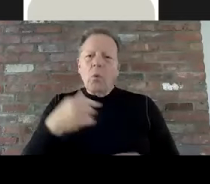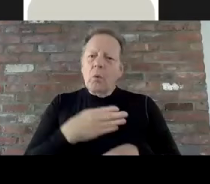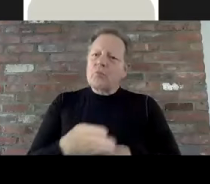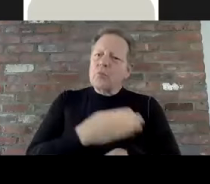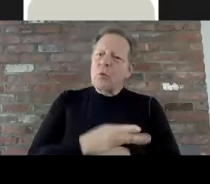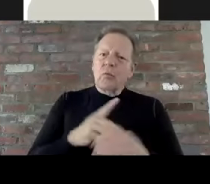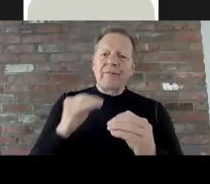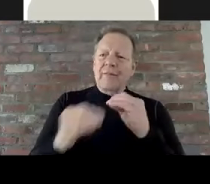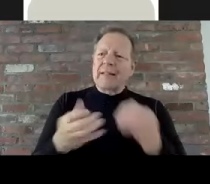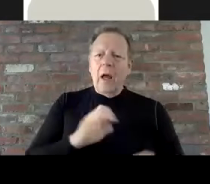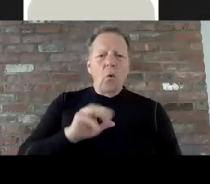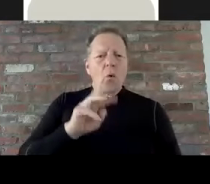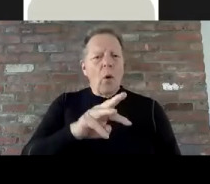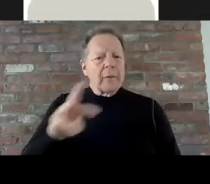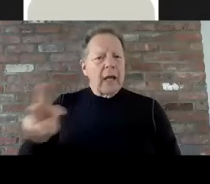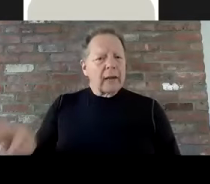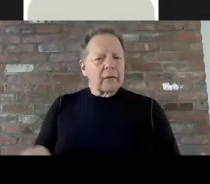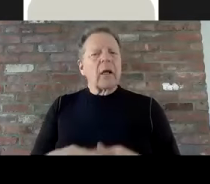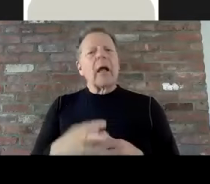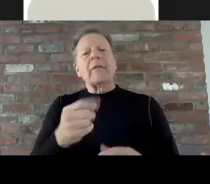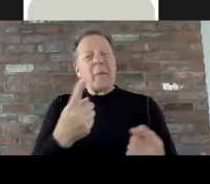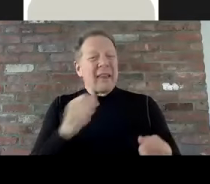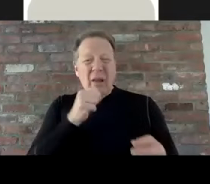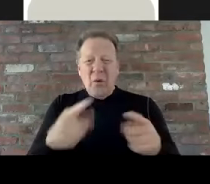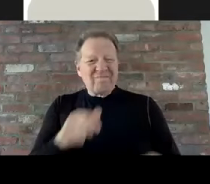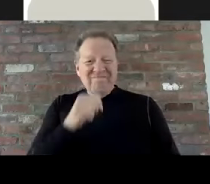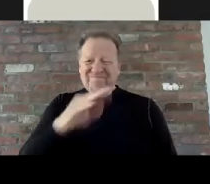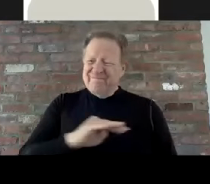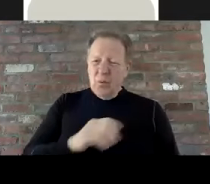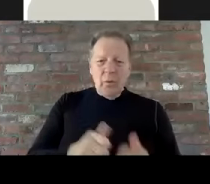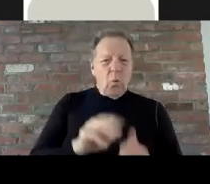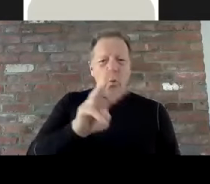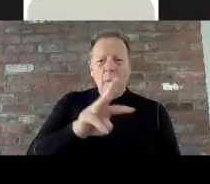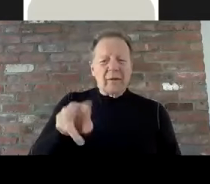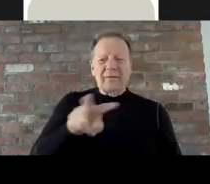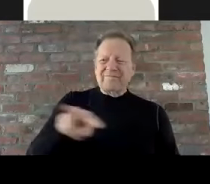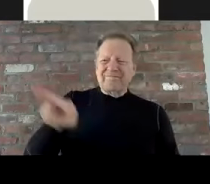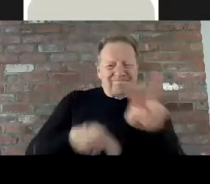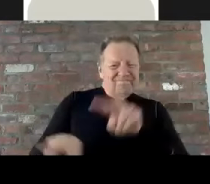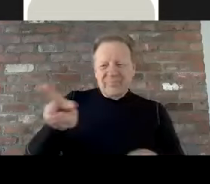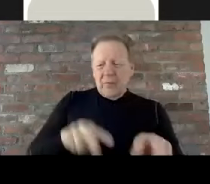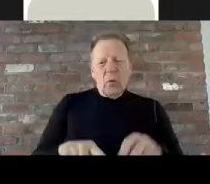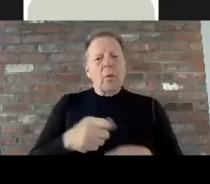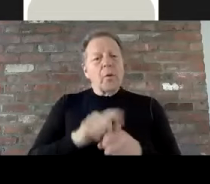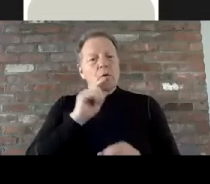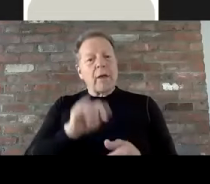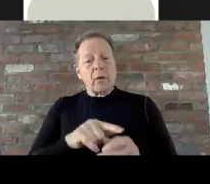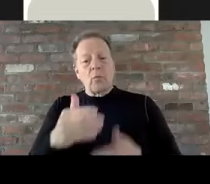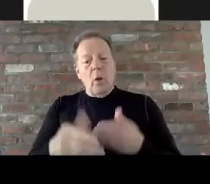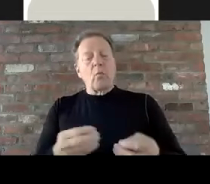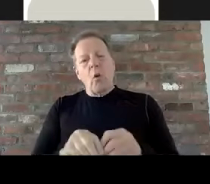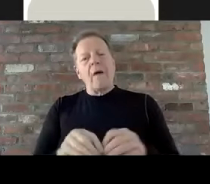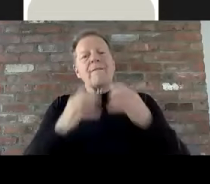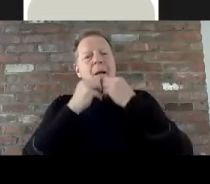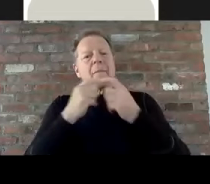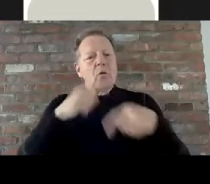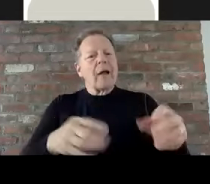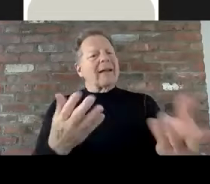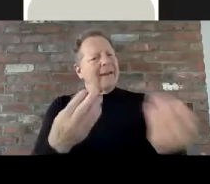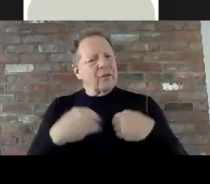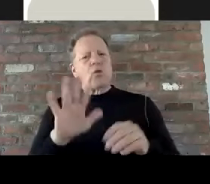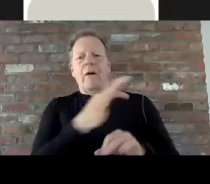if there's something that's not working for you, if there's suggestions that you have to make sure this process is valuable for you, and that's something